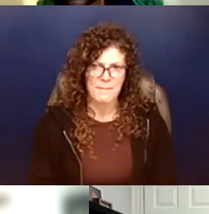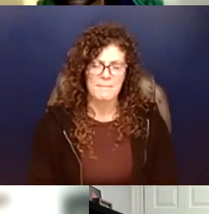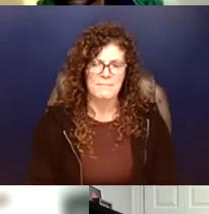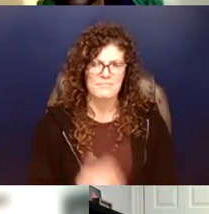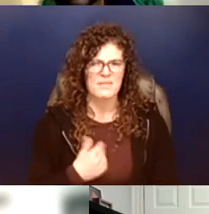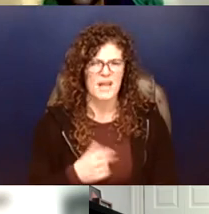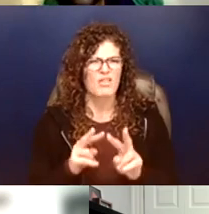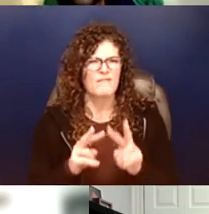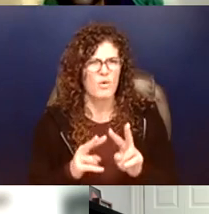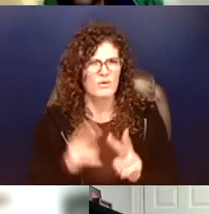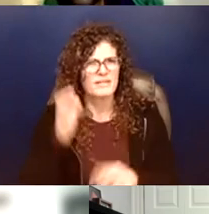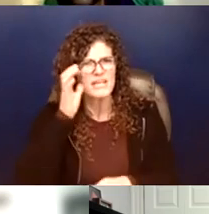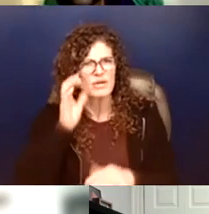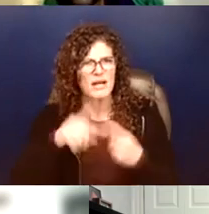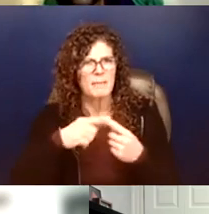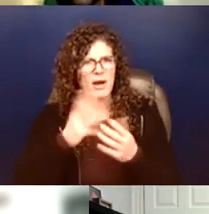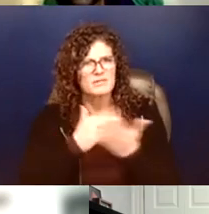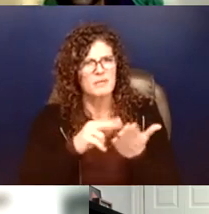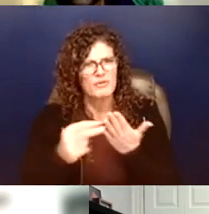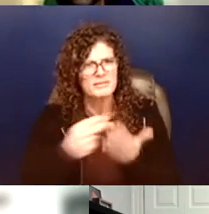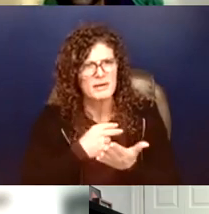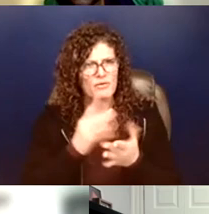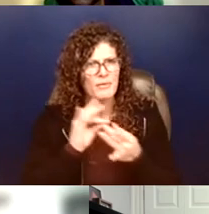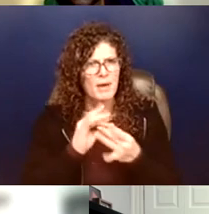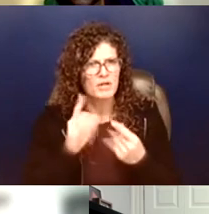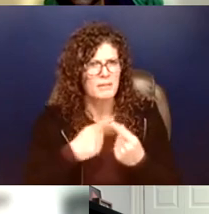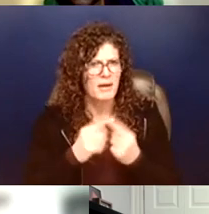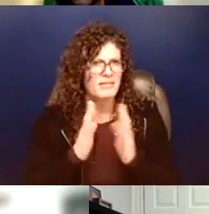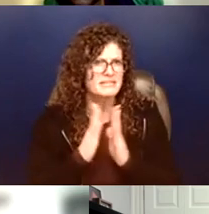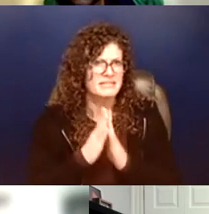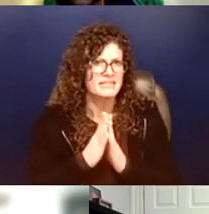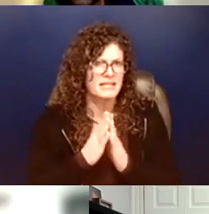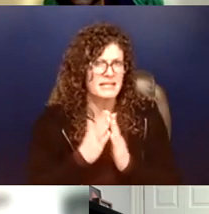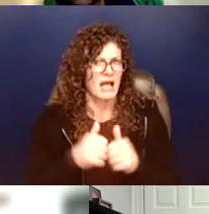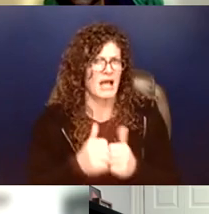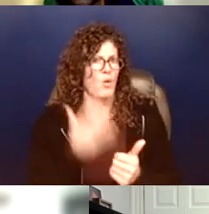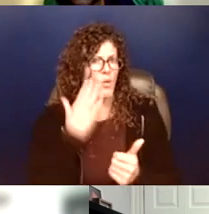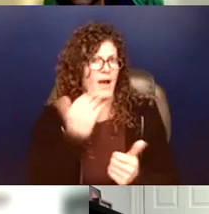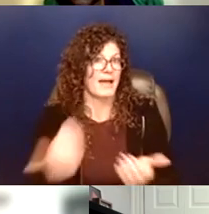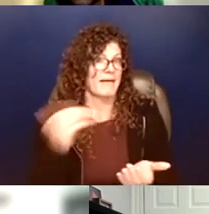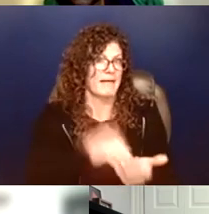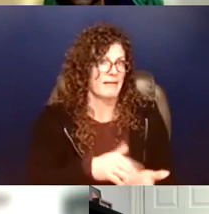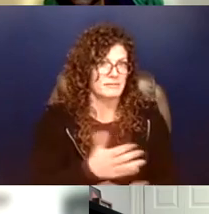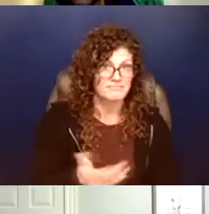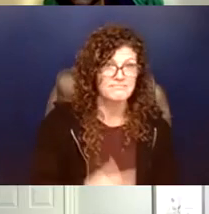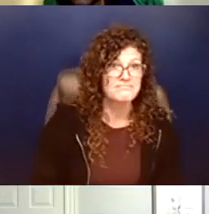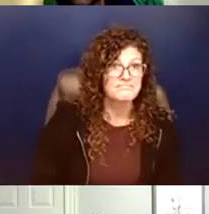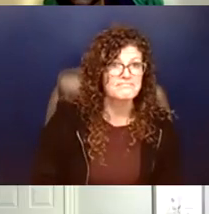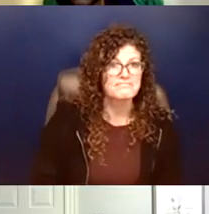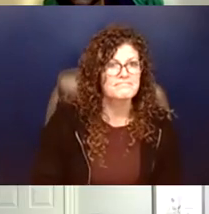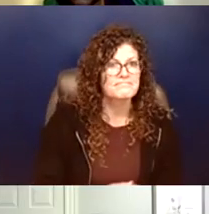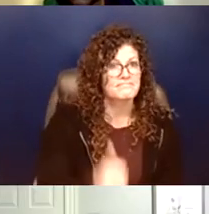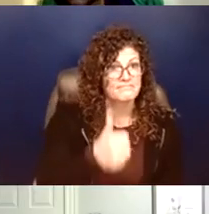some transparent remarks from the city moving forward on why we're in this position again. Thank you.